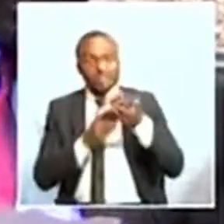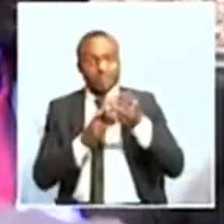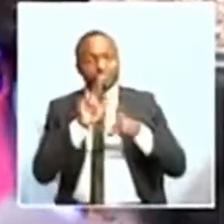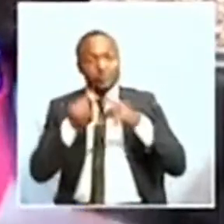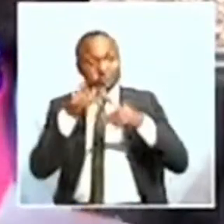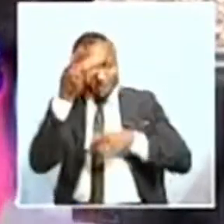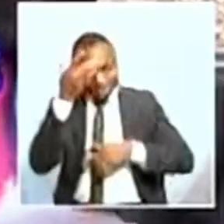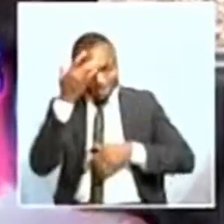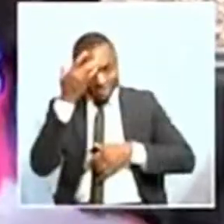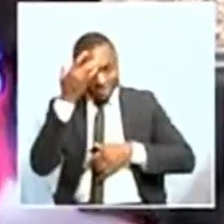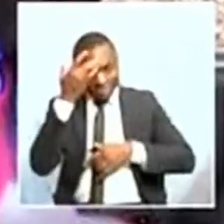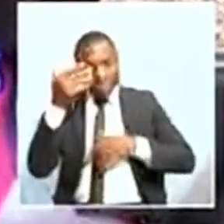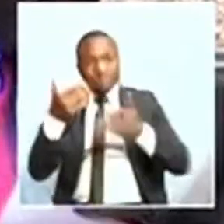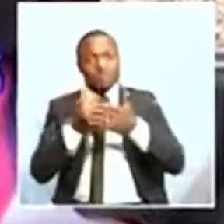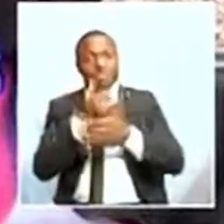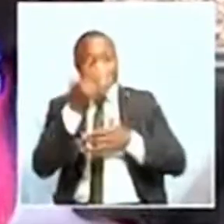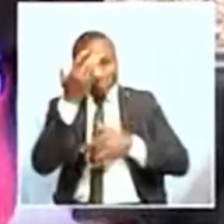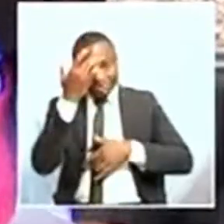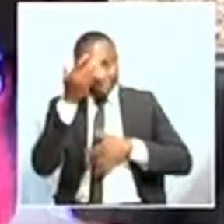the minister is,